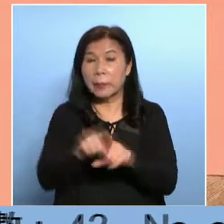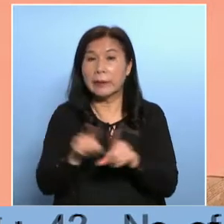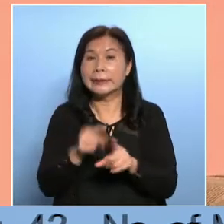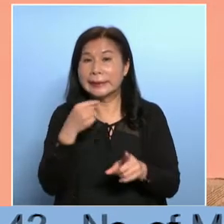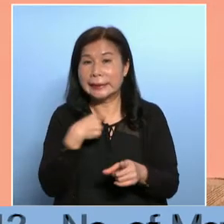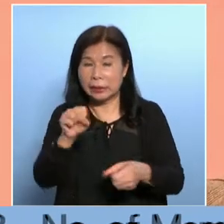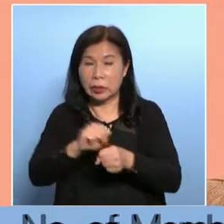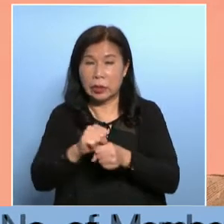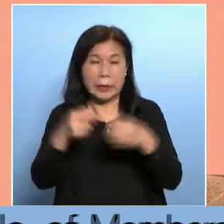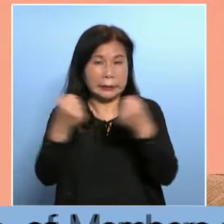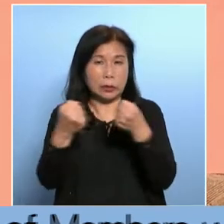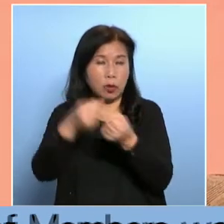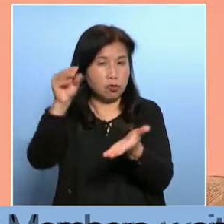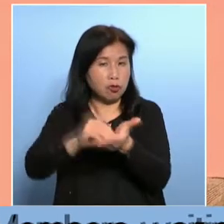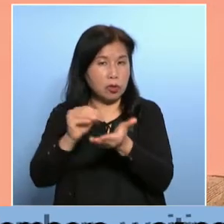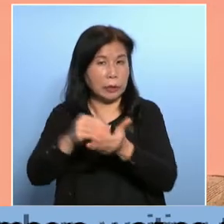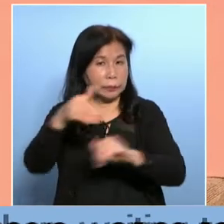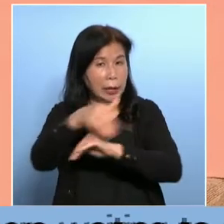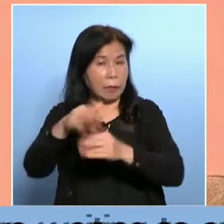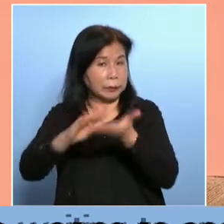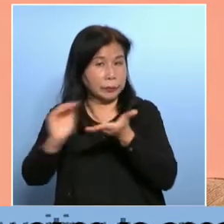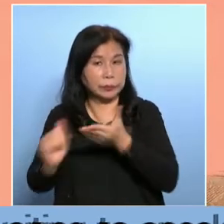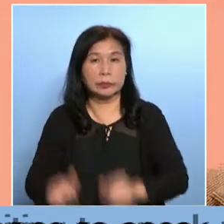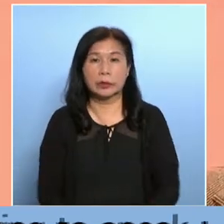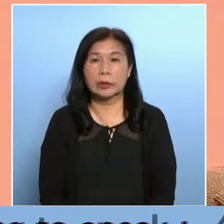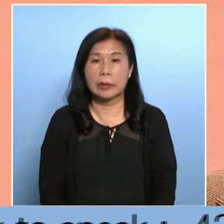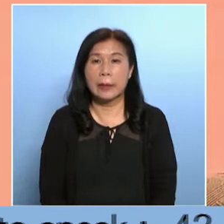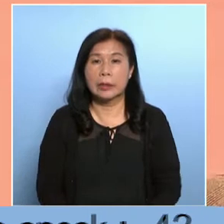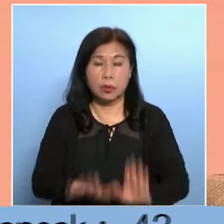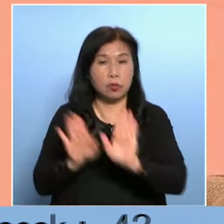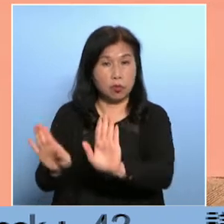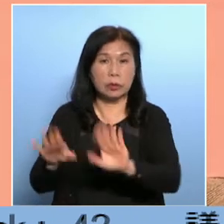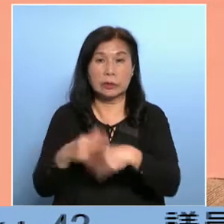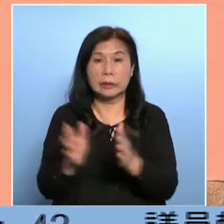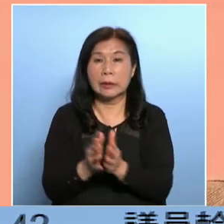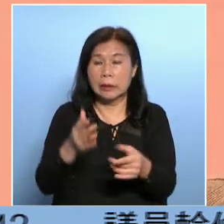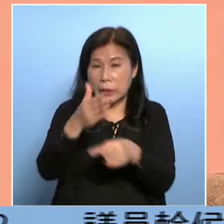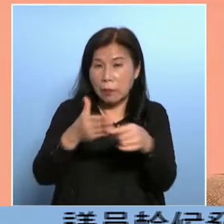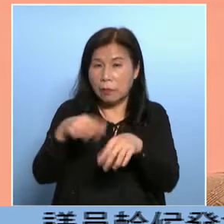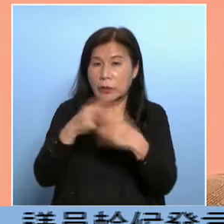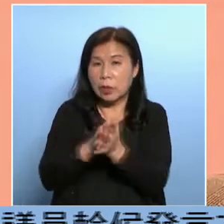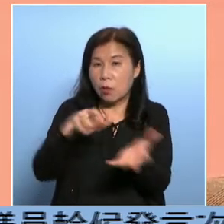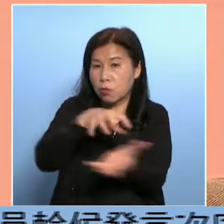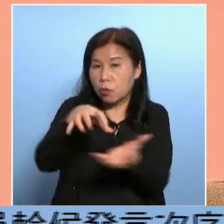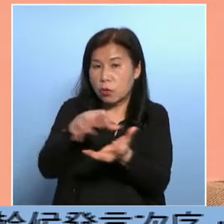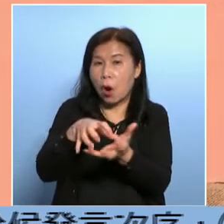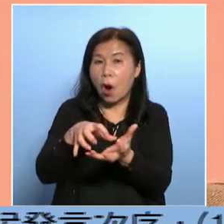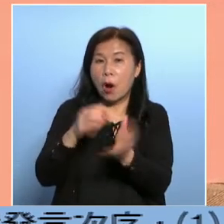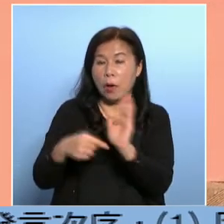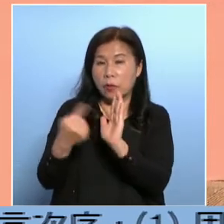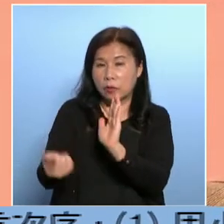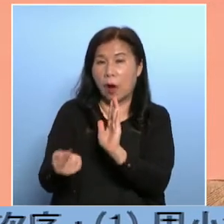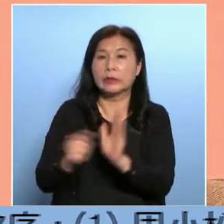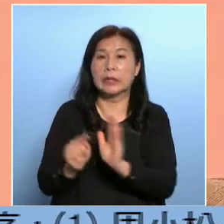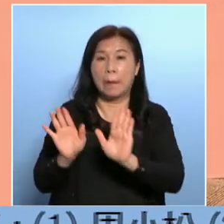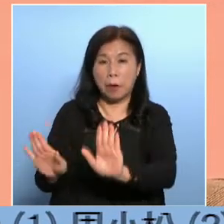One, the focus that the government must need to enhance their war-fighting capability, and Hunter needs to resist